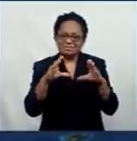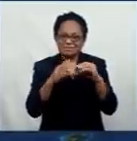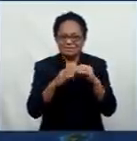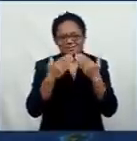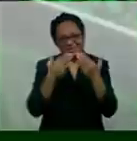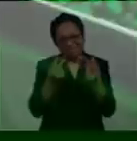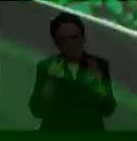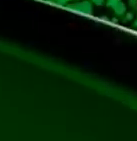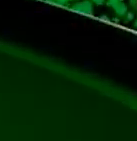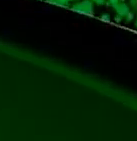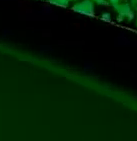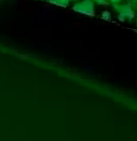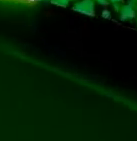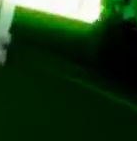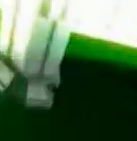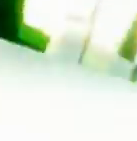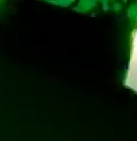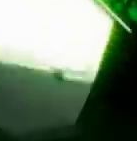tuning in.